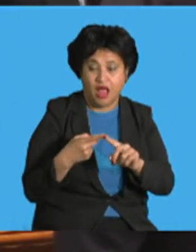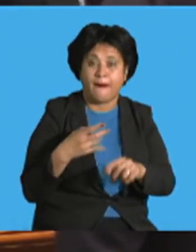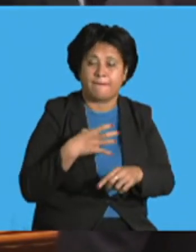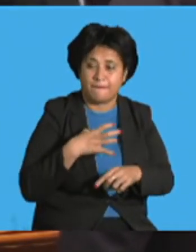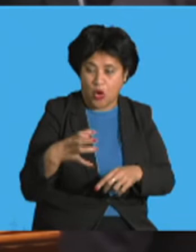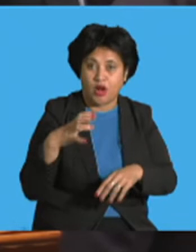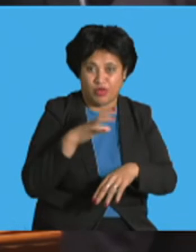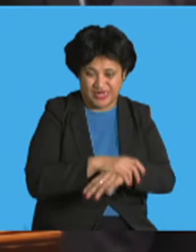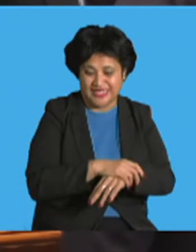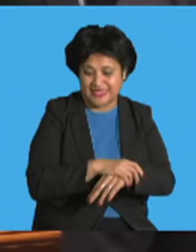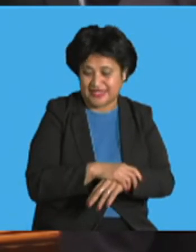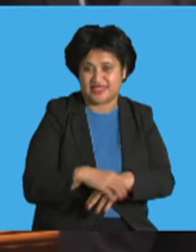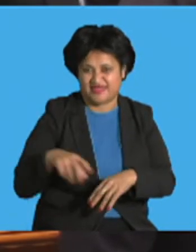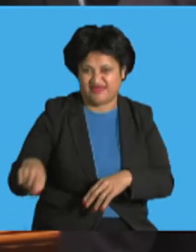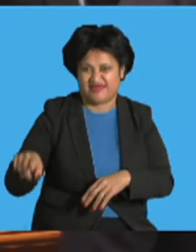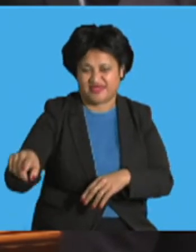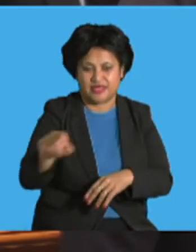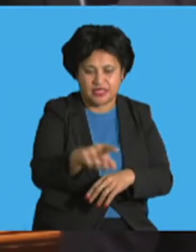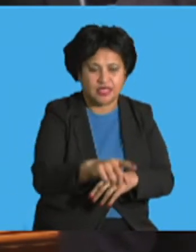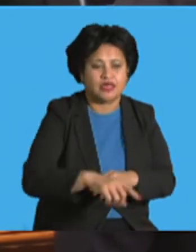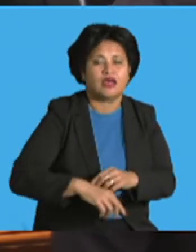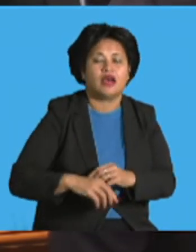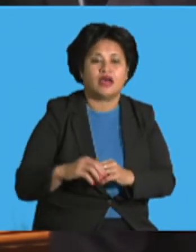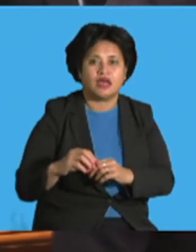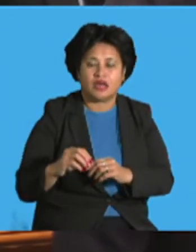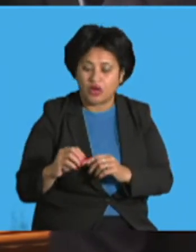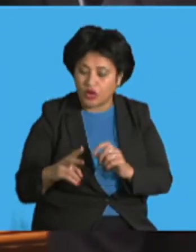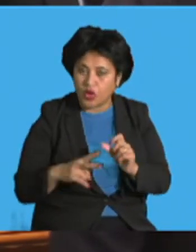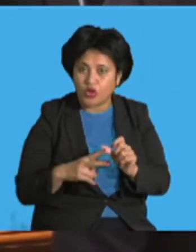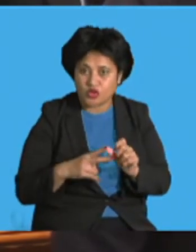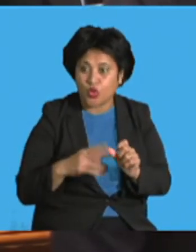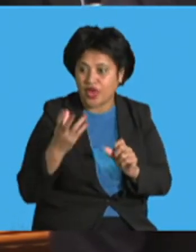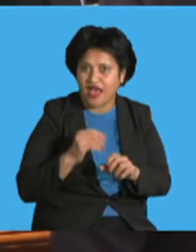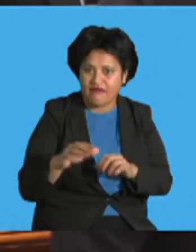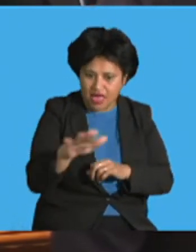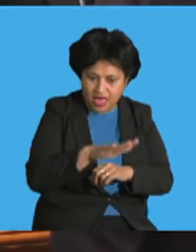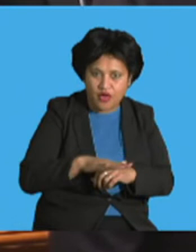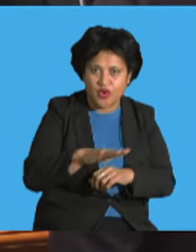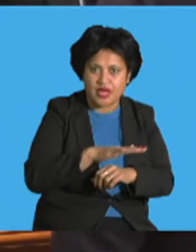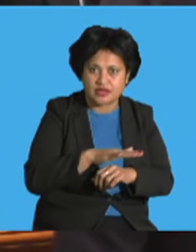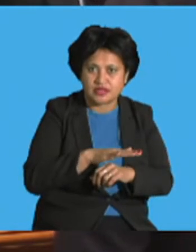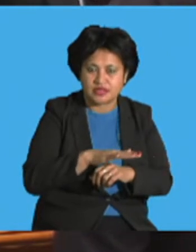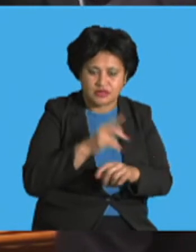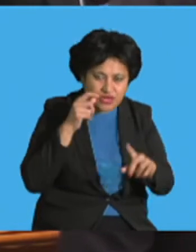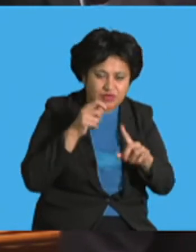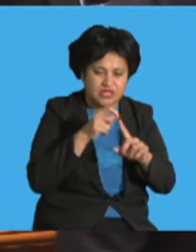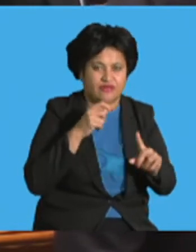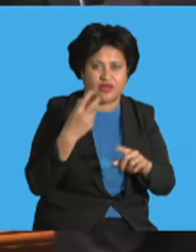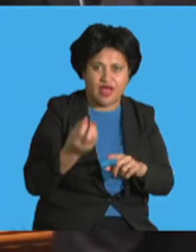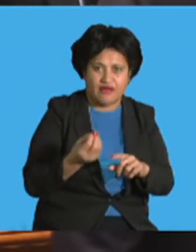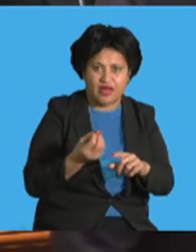this is not only in, but the areas are targeted based on